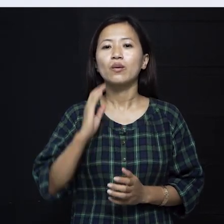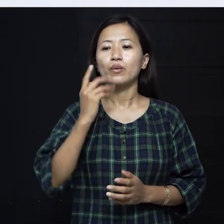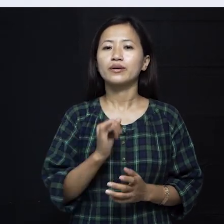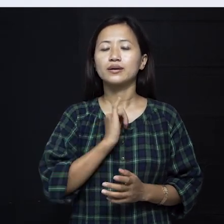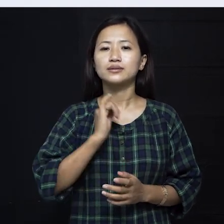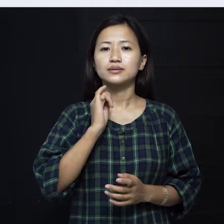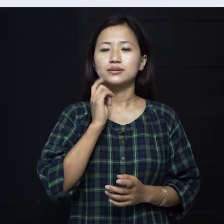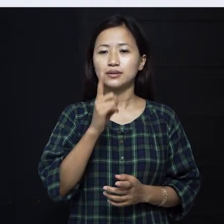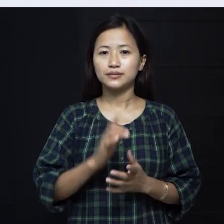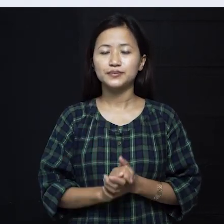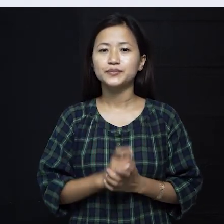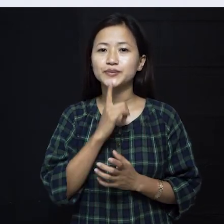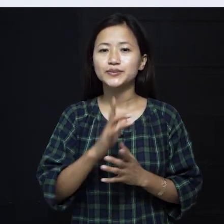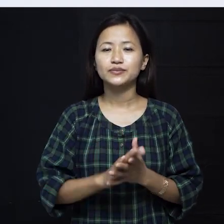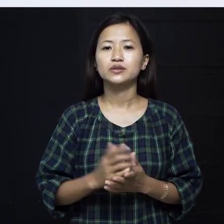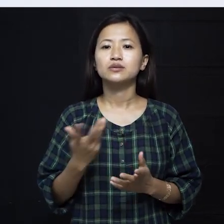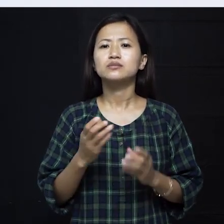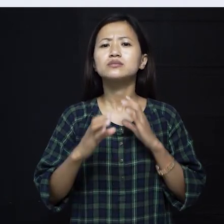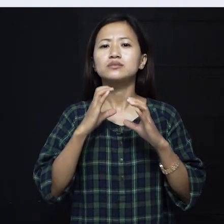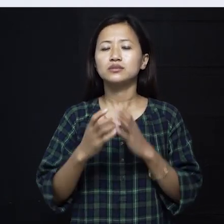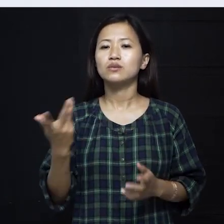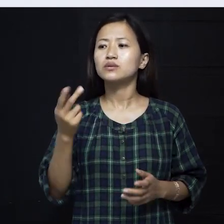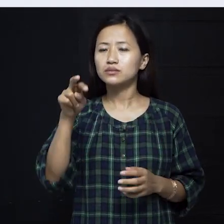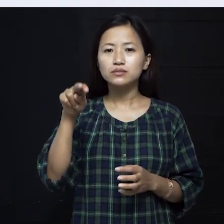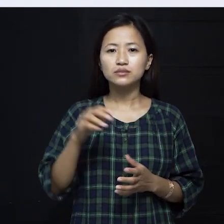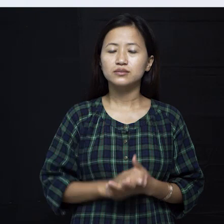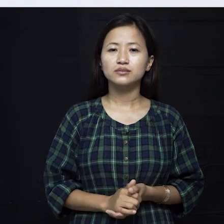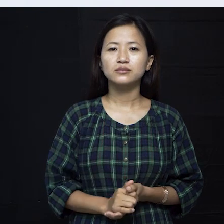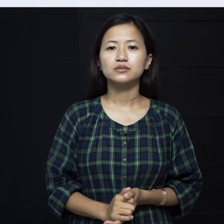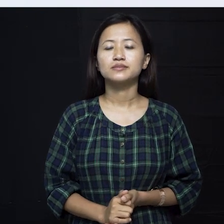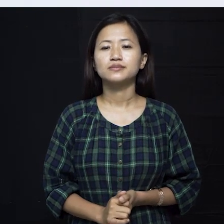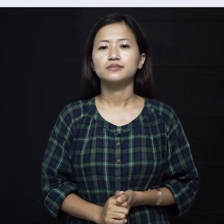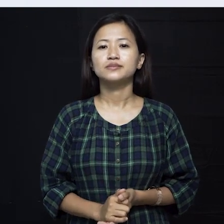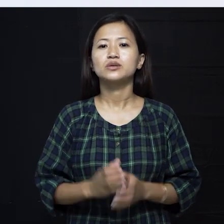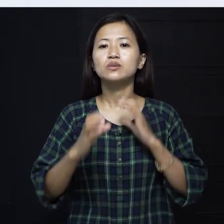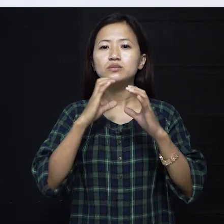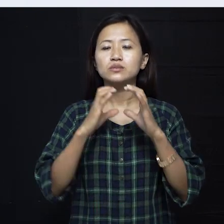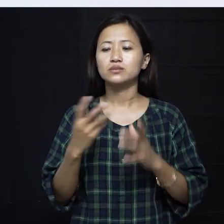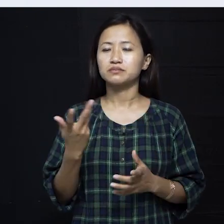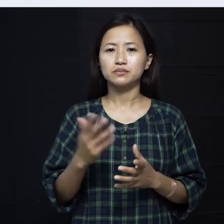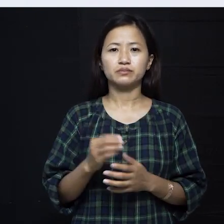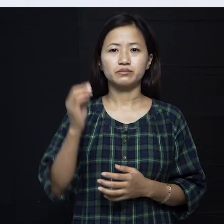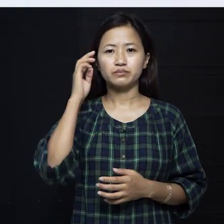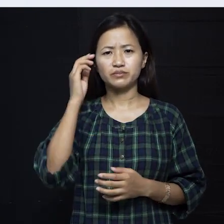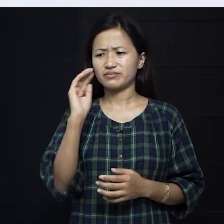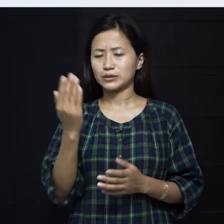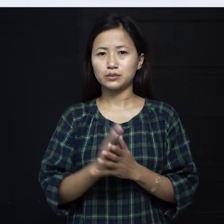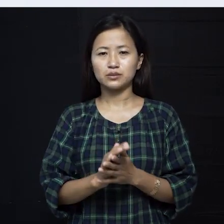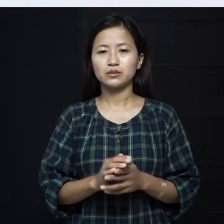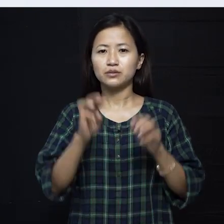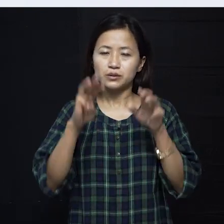say communication, you all know what we meant by communicating, isn't it? Or communication. Some of you may be thinking